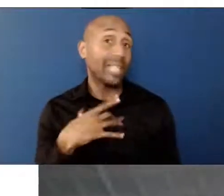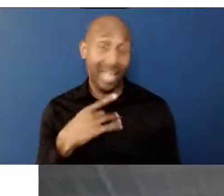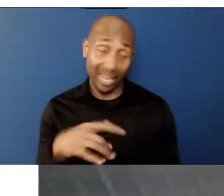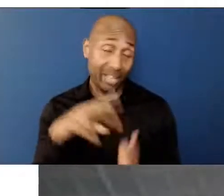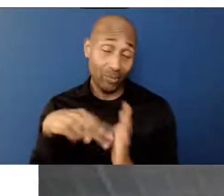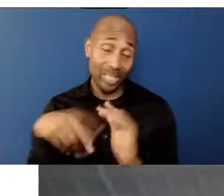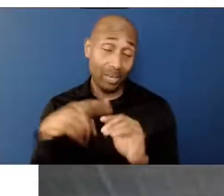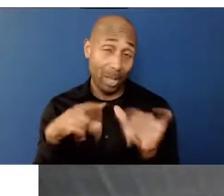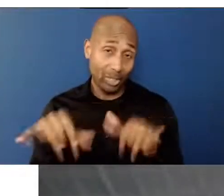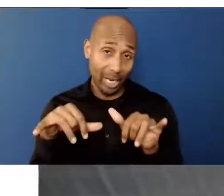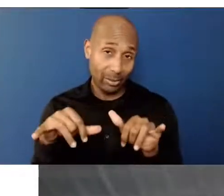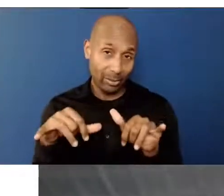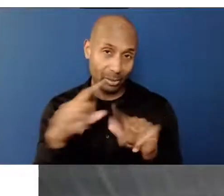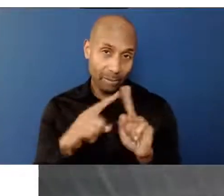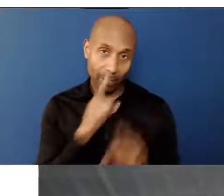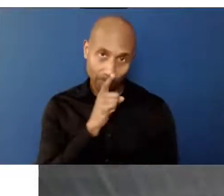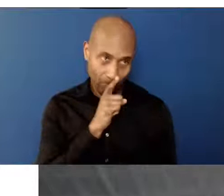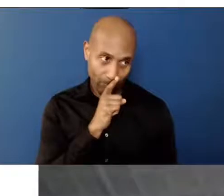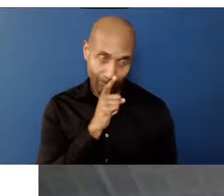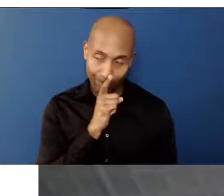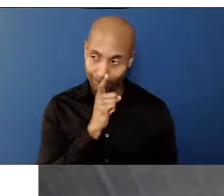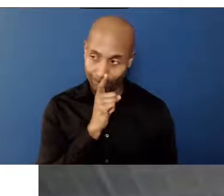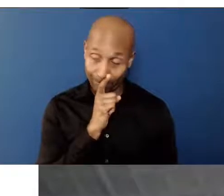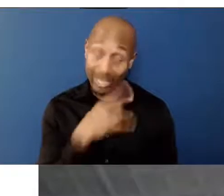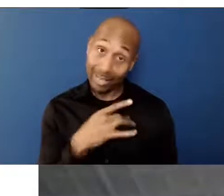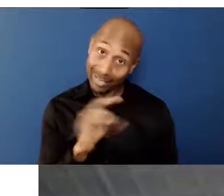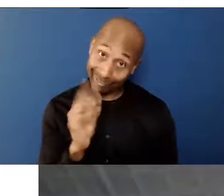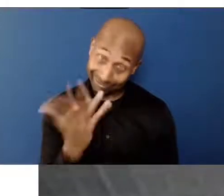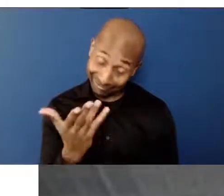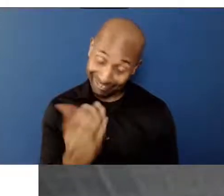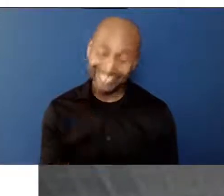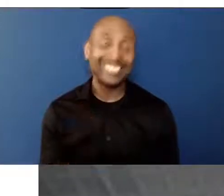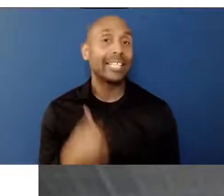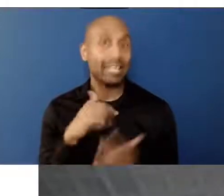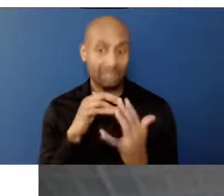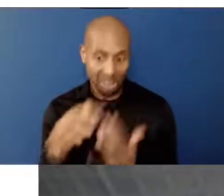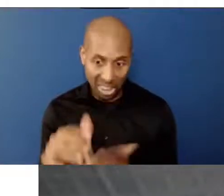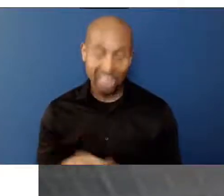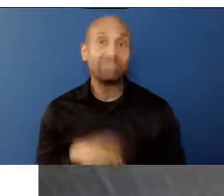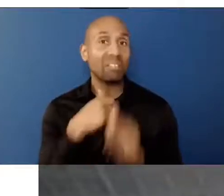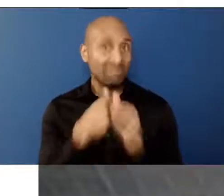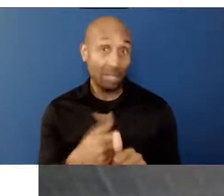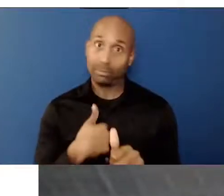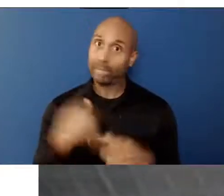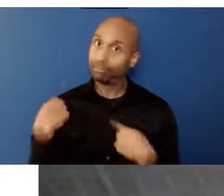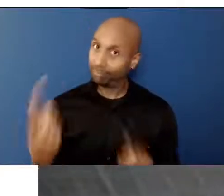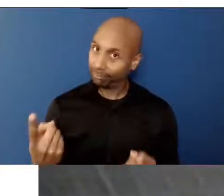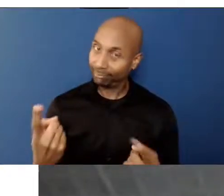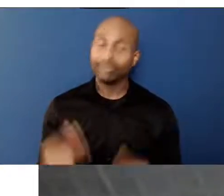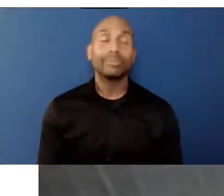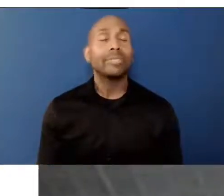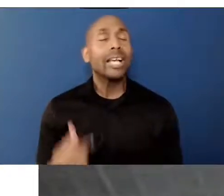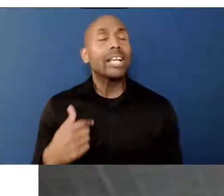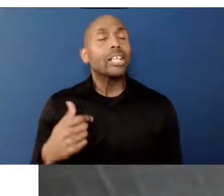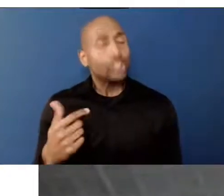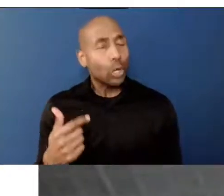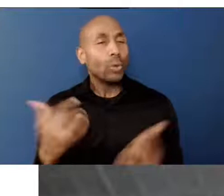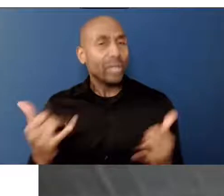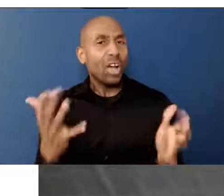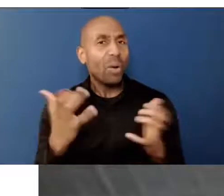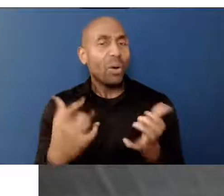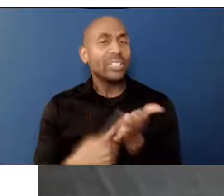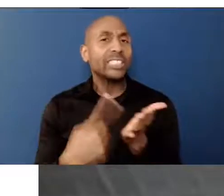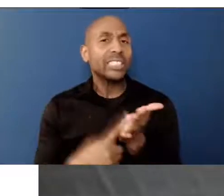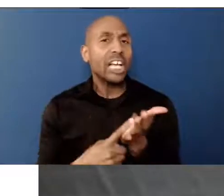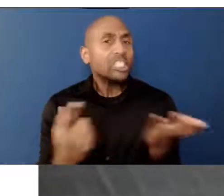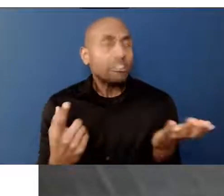tell anybody. But I've been studying them and following along. And so I just thought maybe we could talk about where we're at with the standards